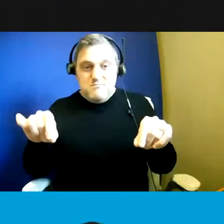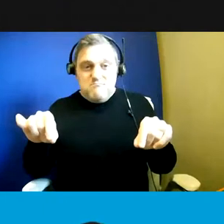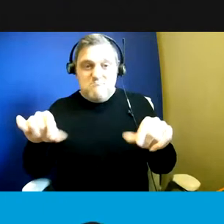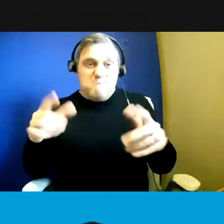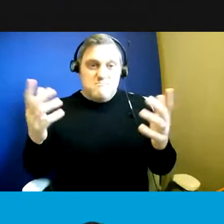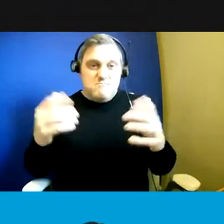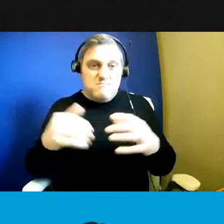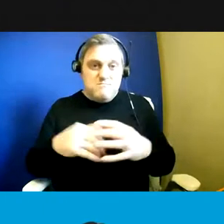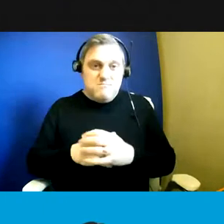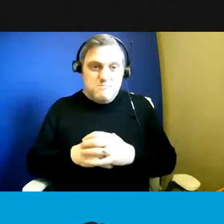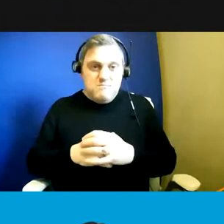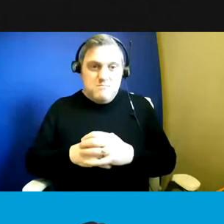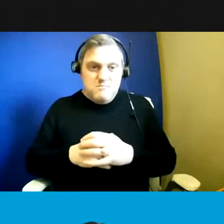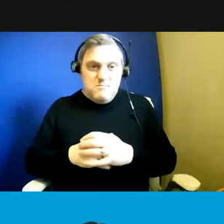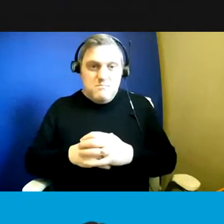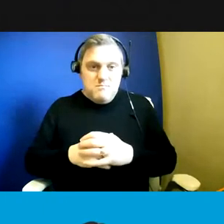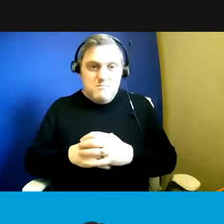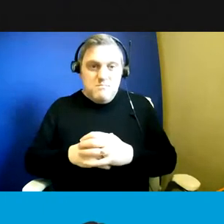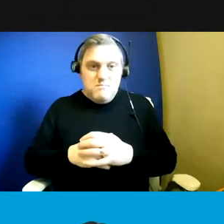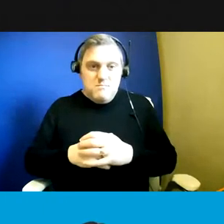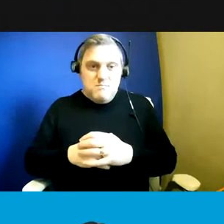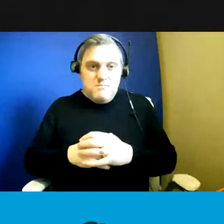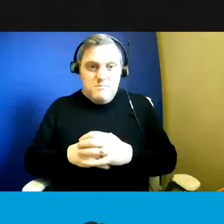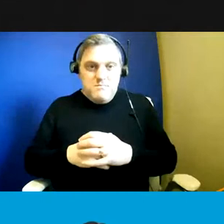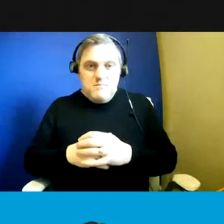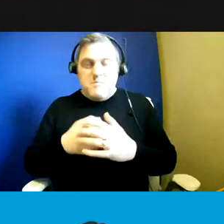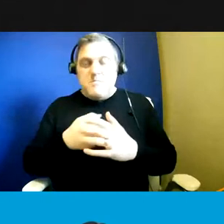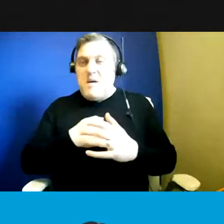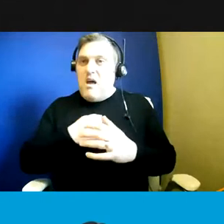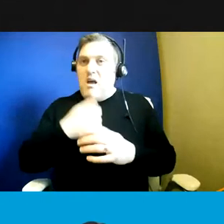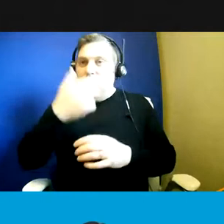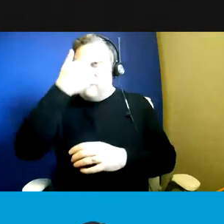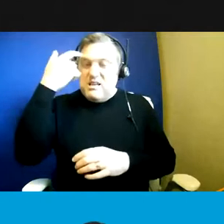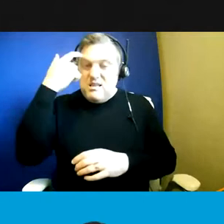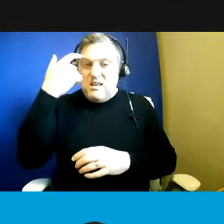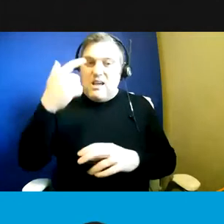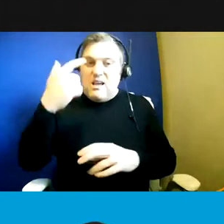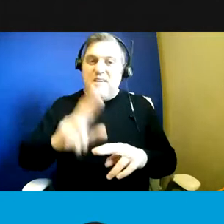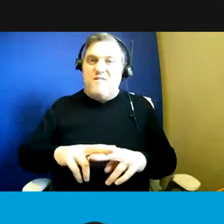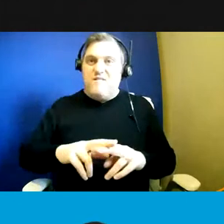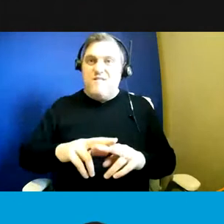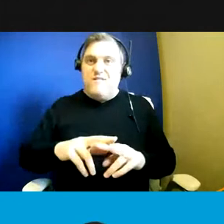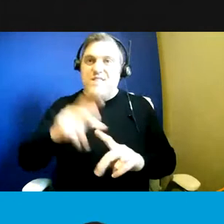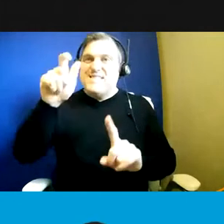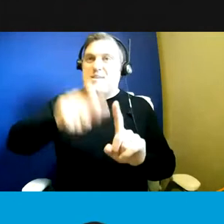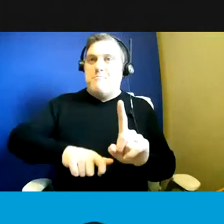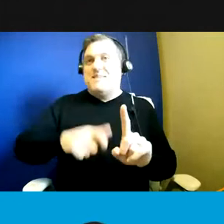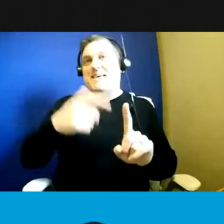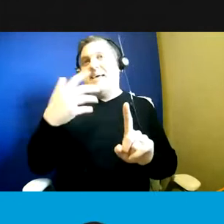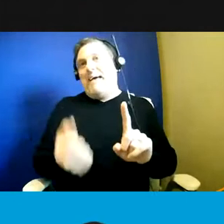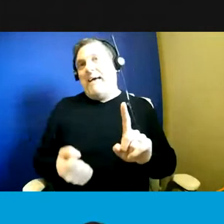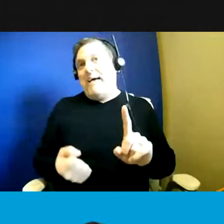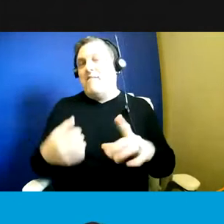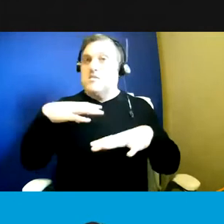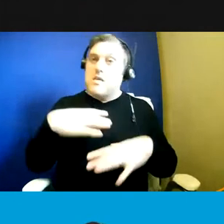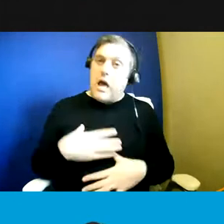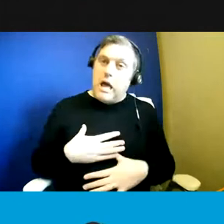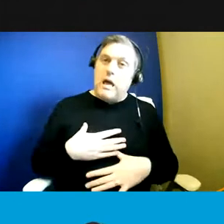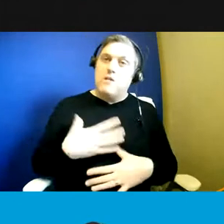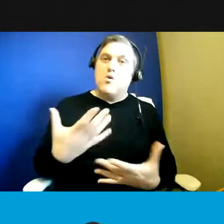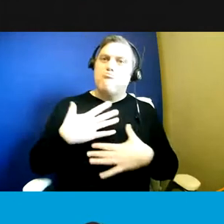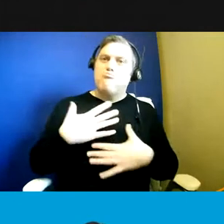Right. Okay. My read on that question is he's saying if somebody had symptoms like tiredness